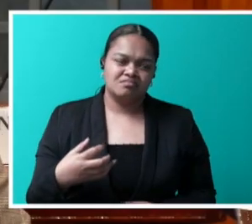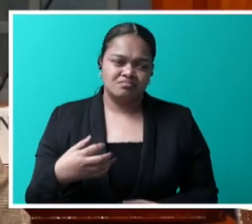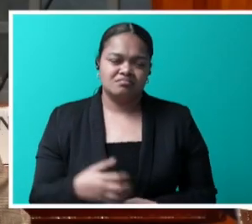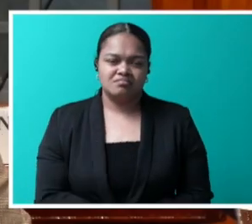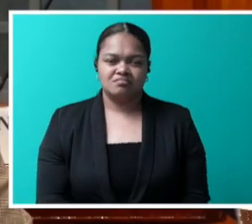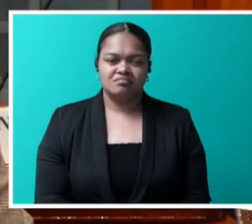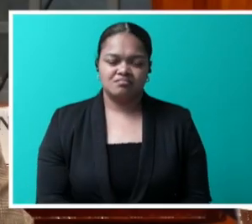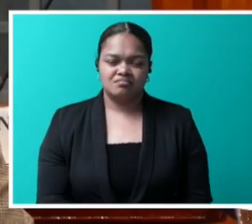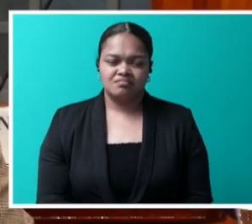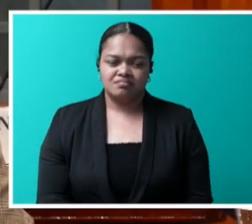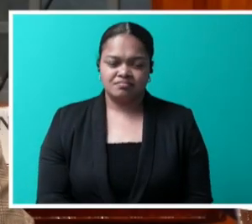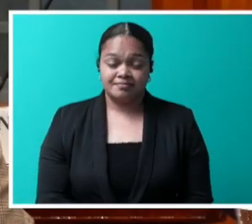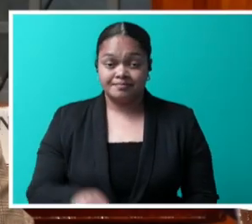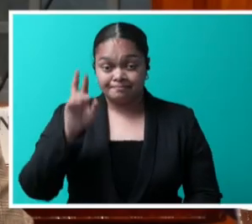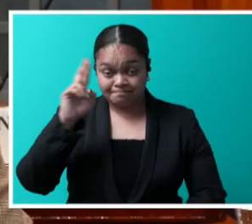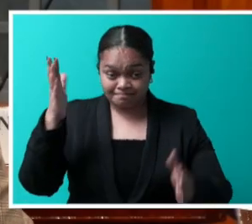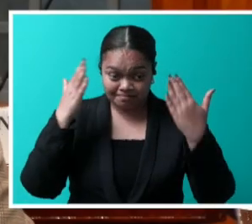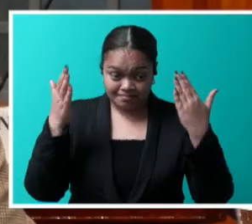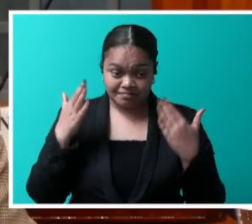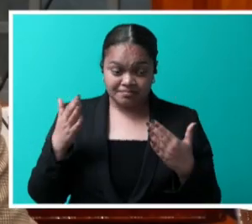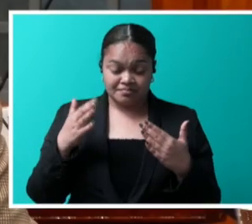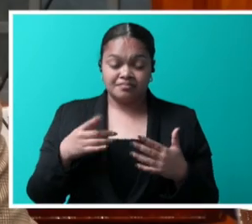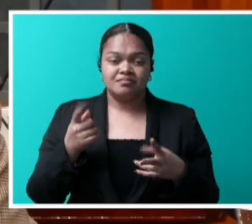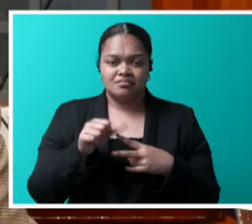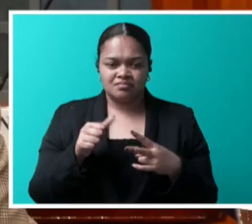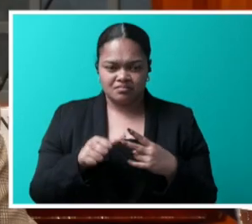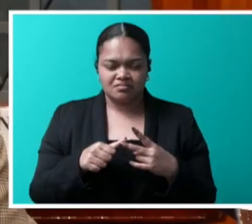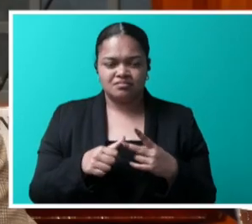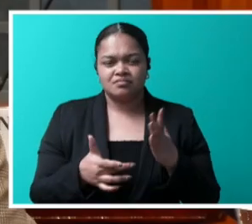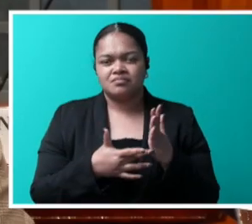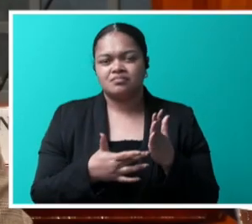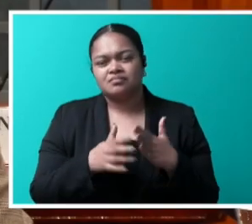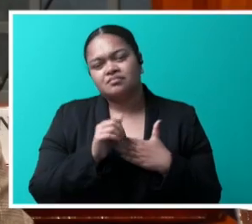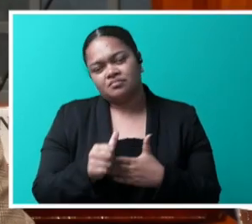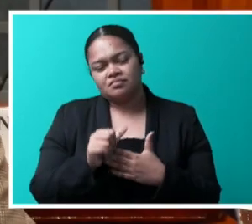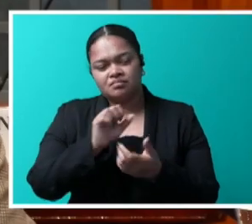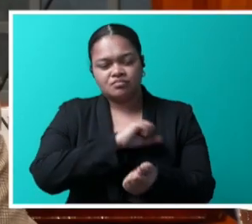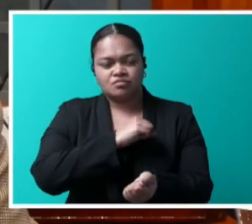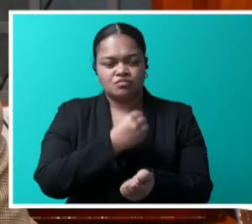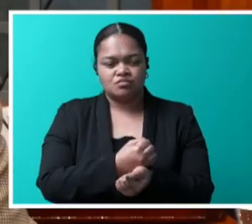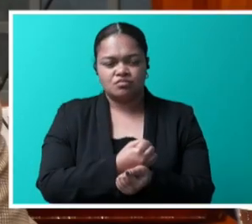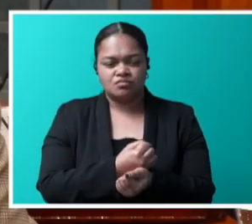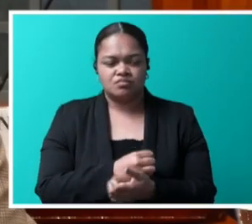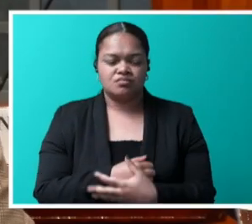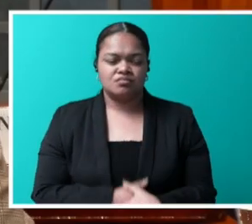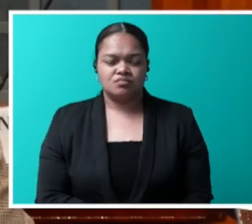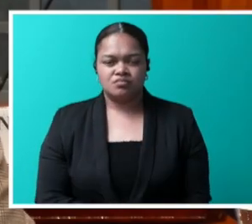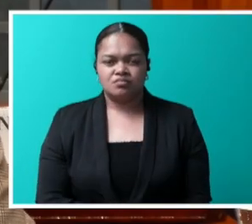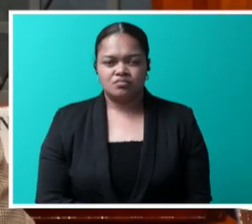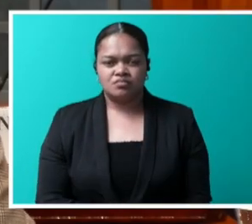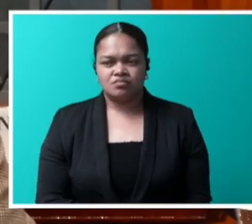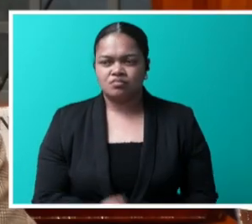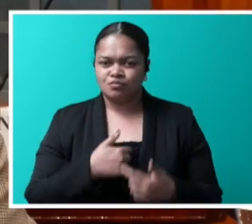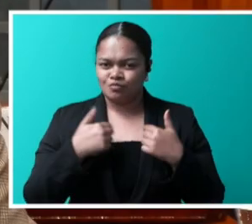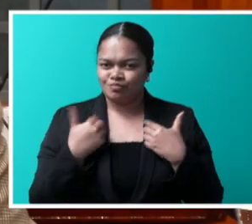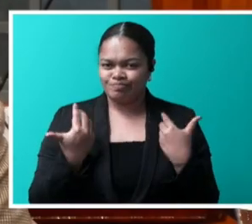citizens. Mr. Speaker, alongside this technological leap, we have strengthened our delivery model. We've